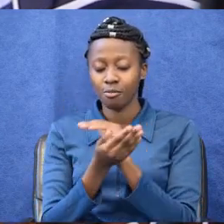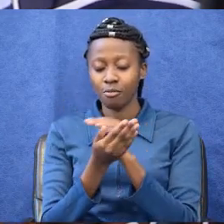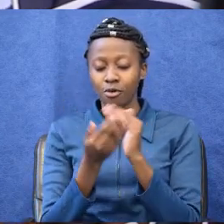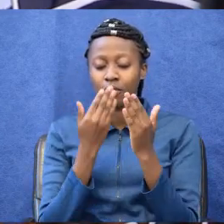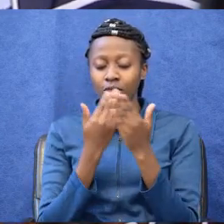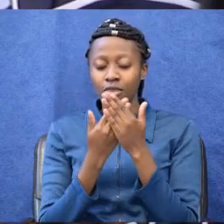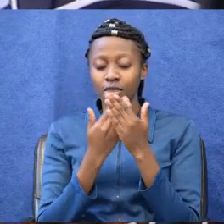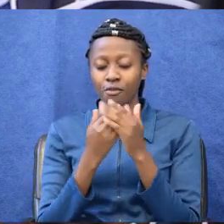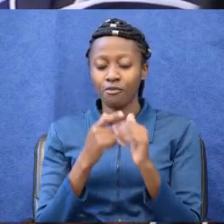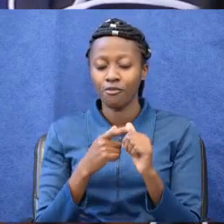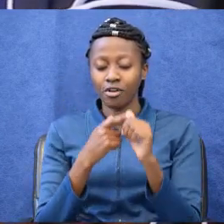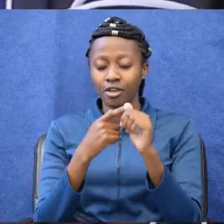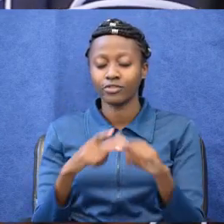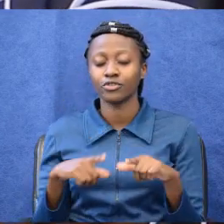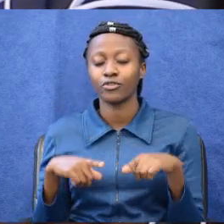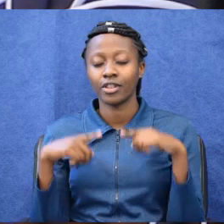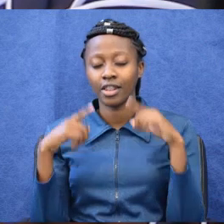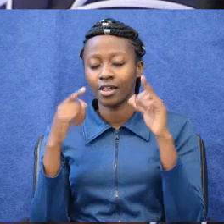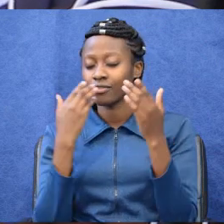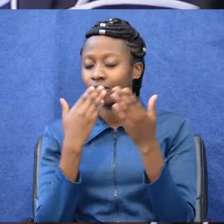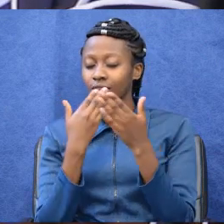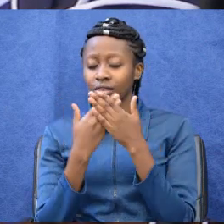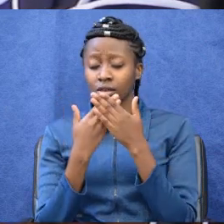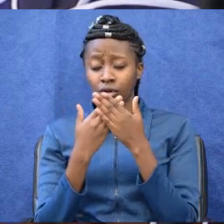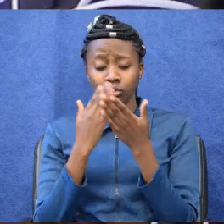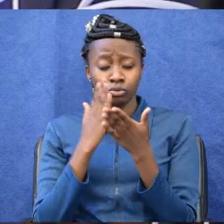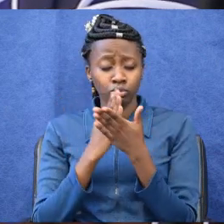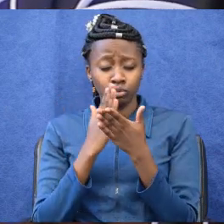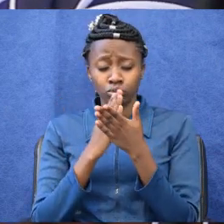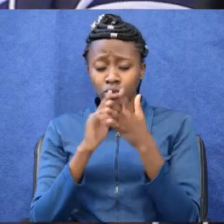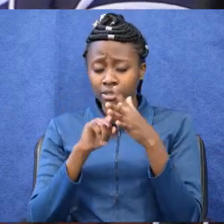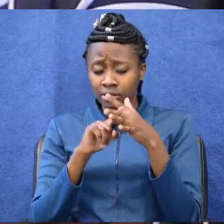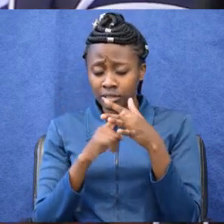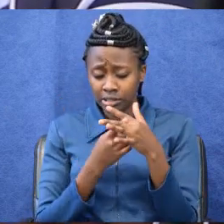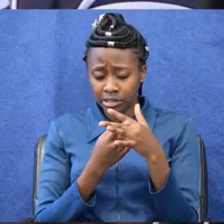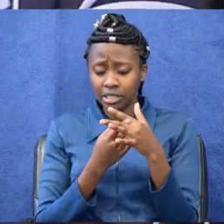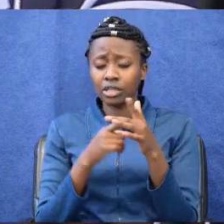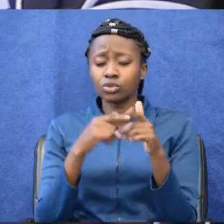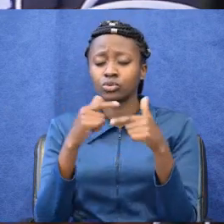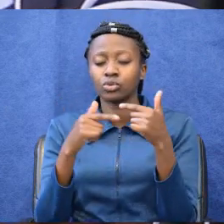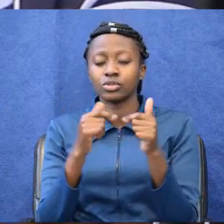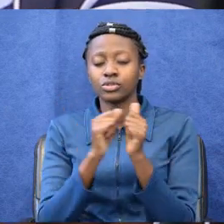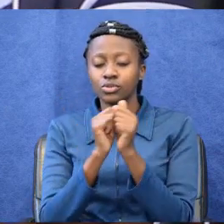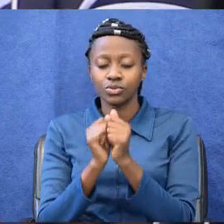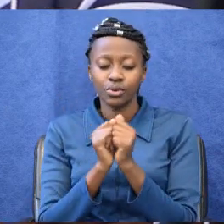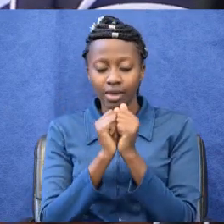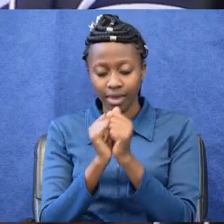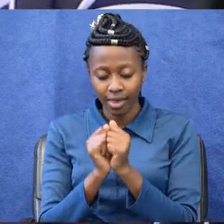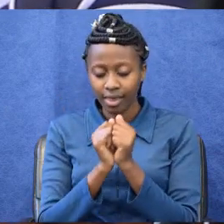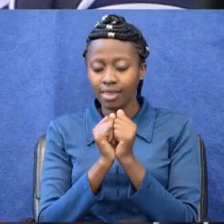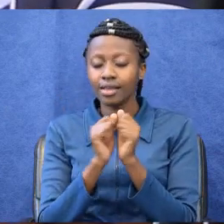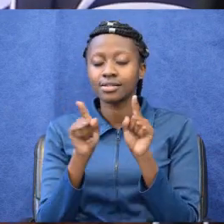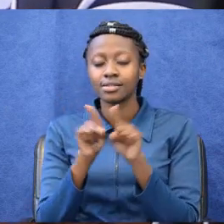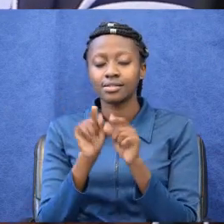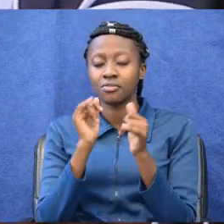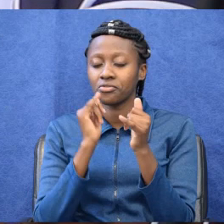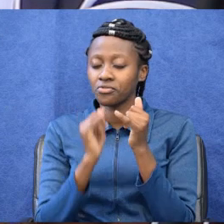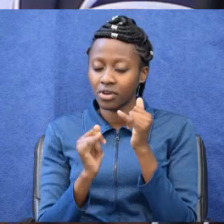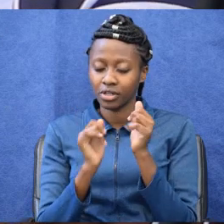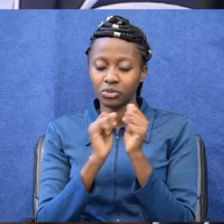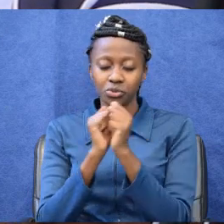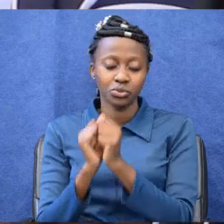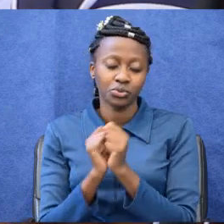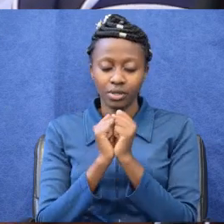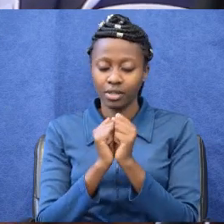you for the gift of life, God. God, I pray that, God, as you are going to start, I pray that you may be with us, start with us, and also end with us.